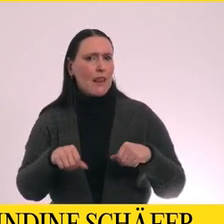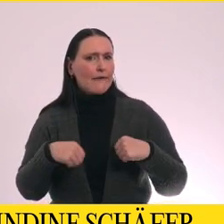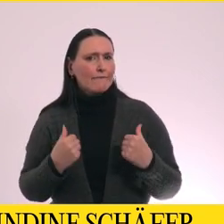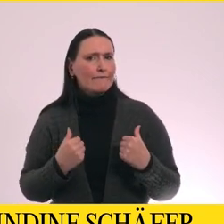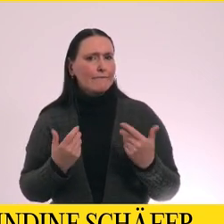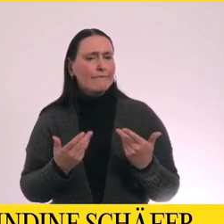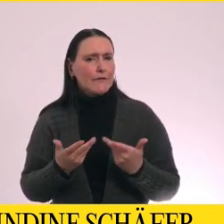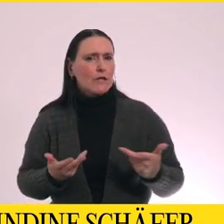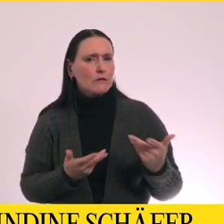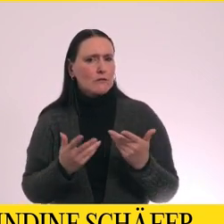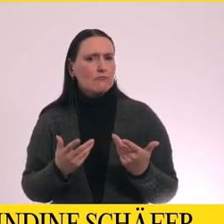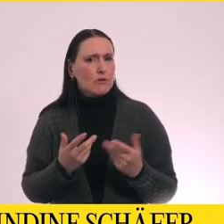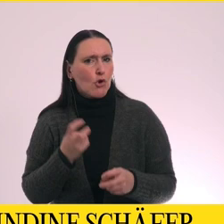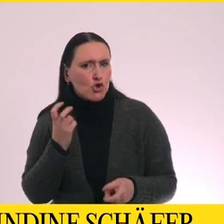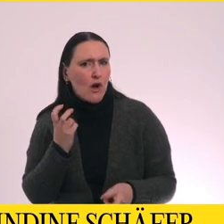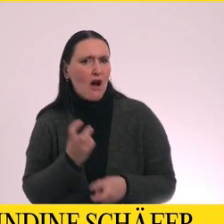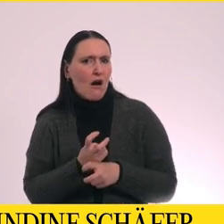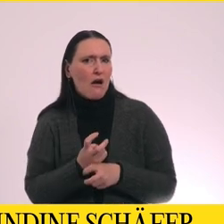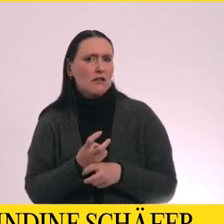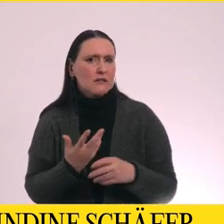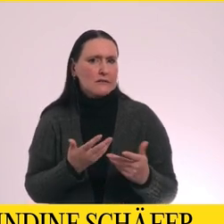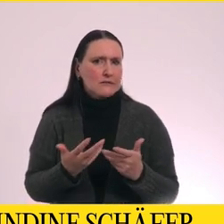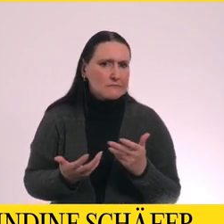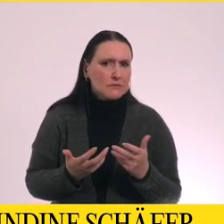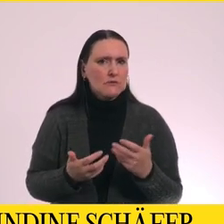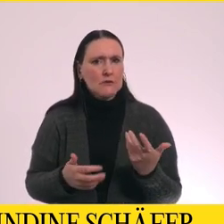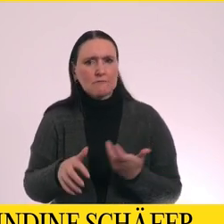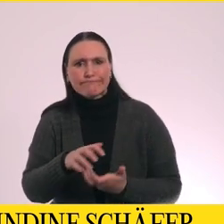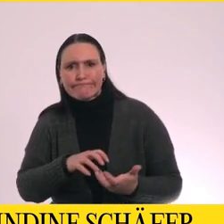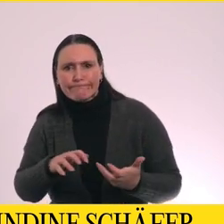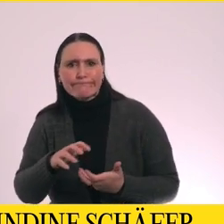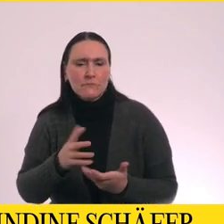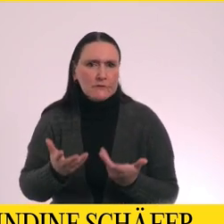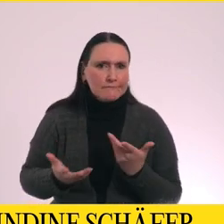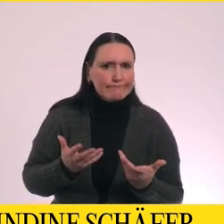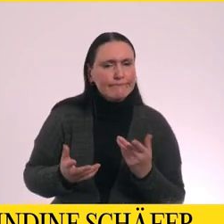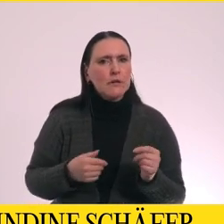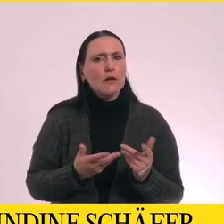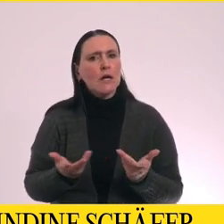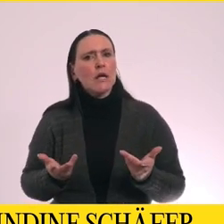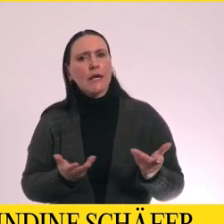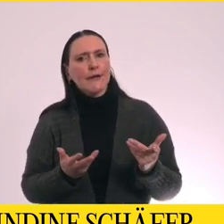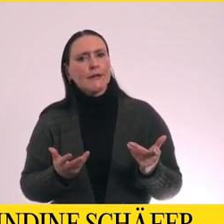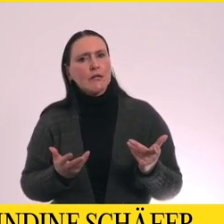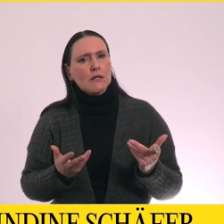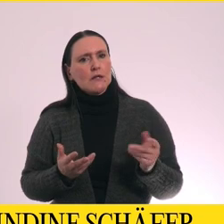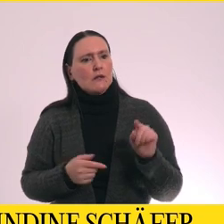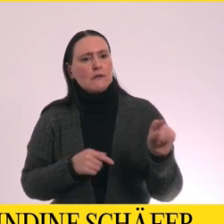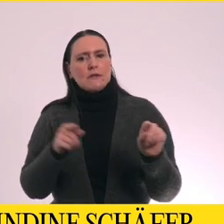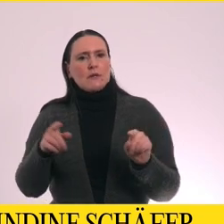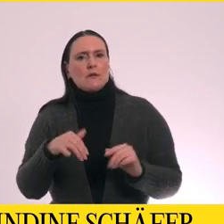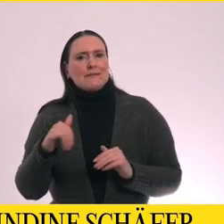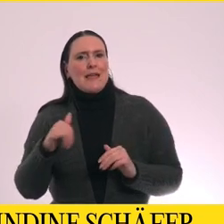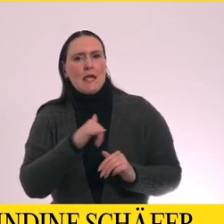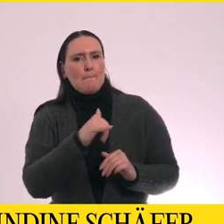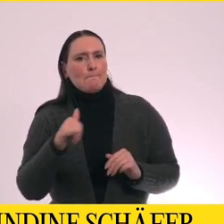I think it's a massive help. And I feel that this is something that it should be more widely known. There